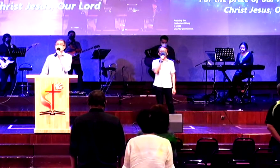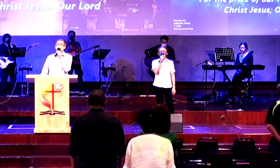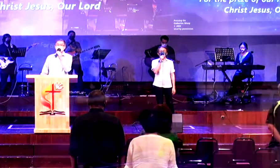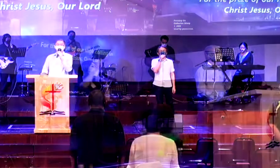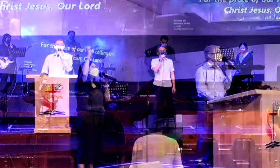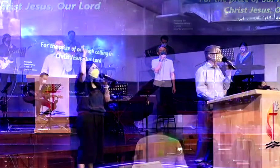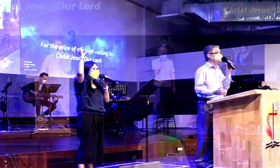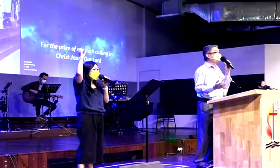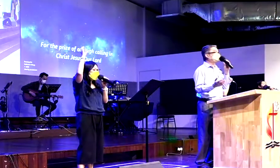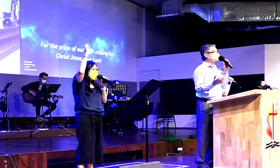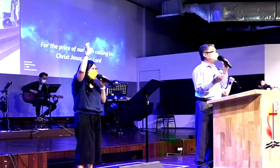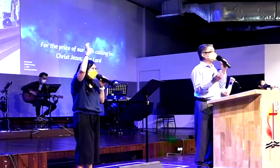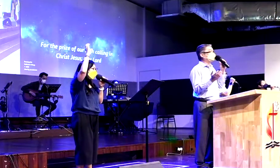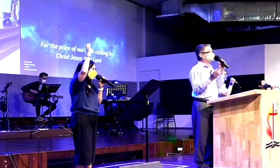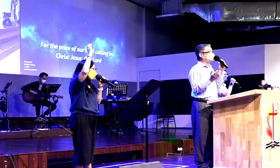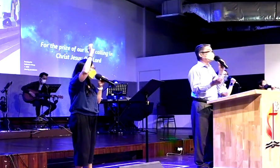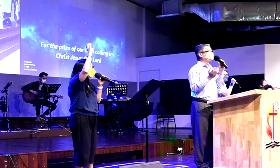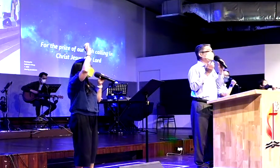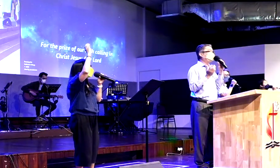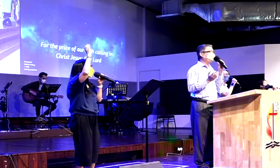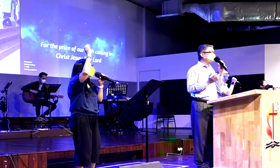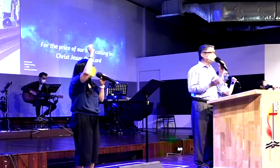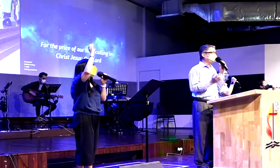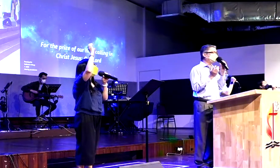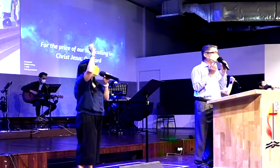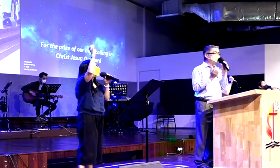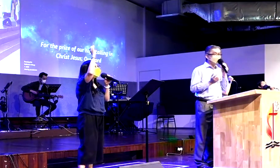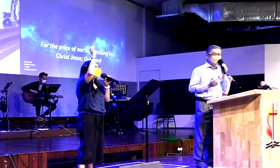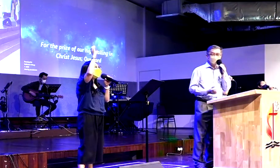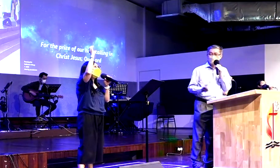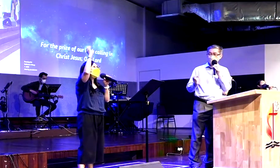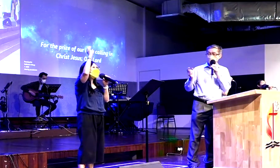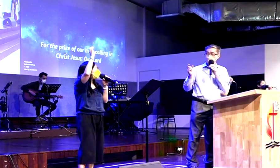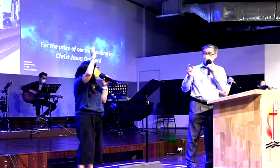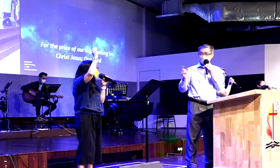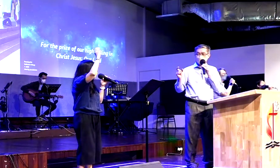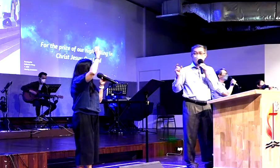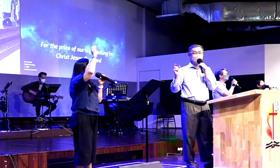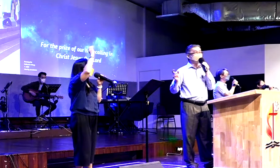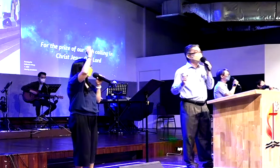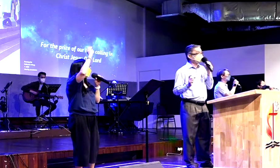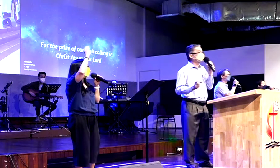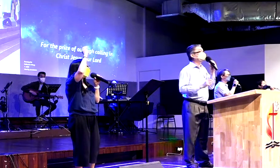goal, for the price of our high calling in Christ